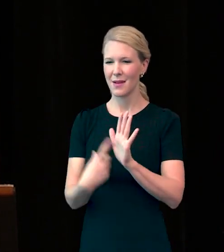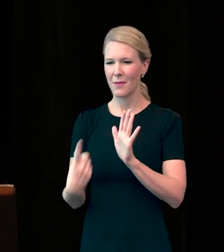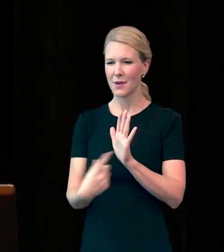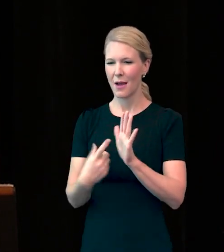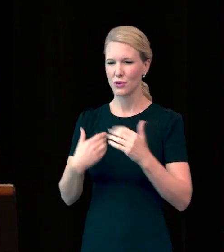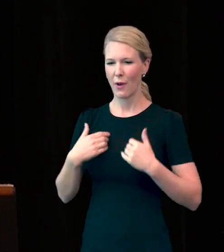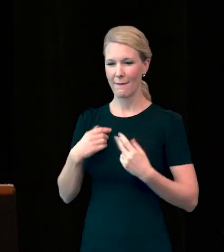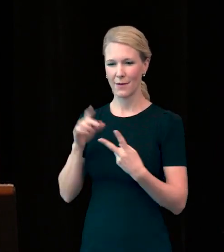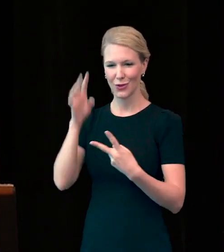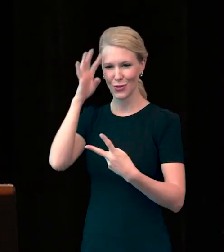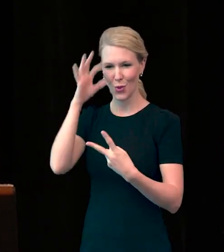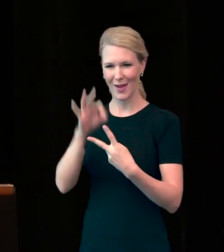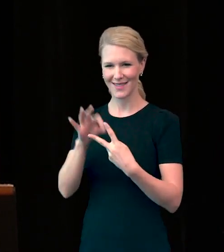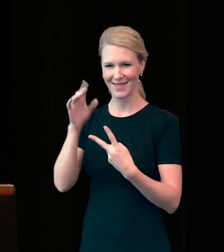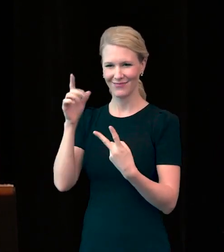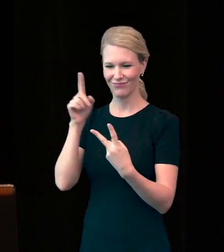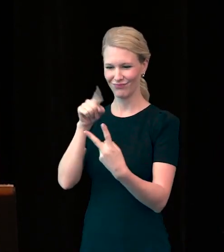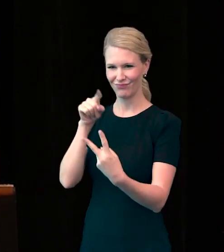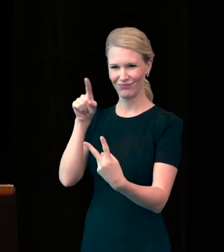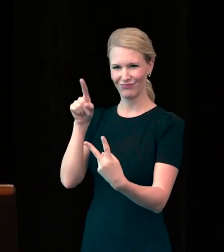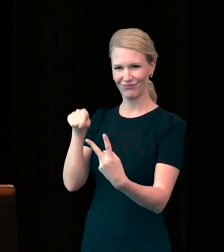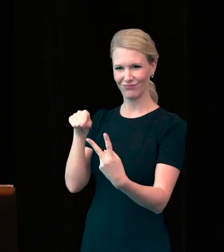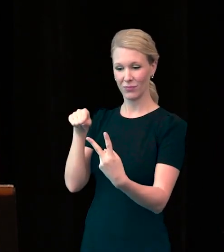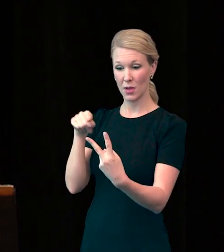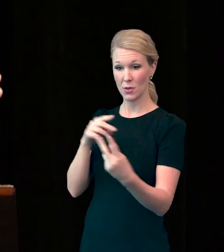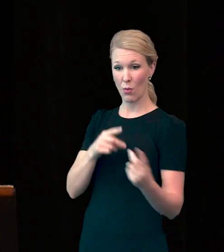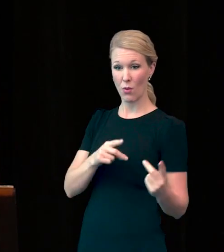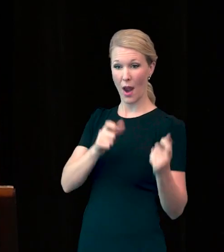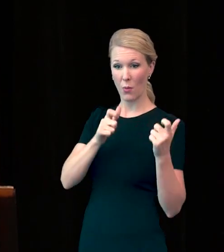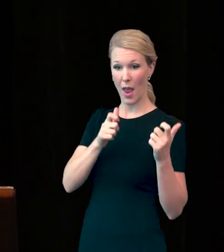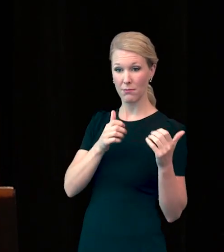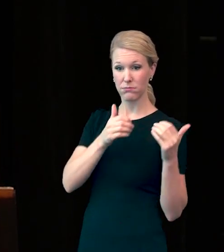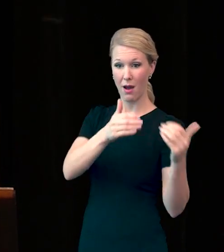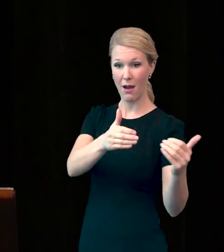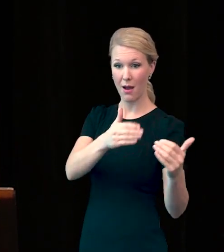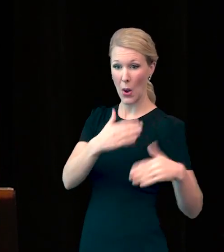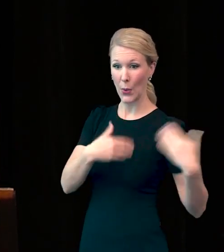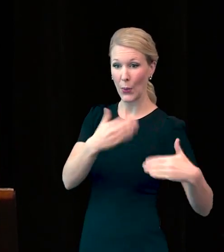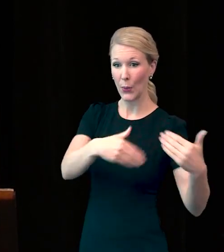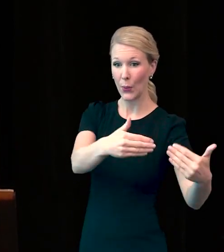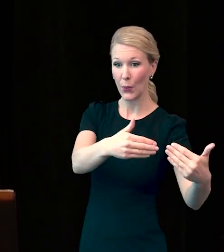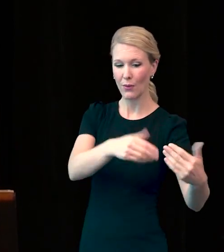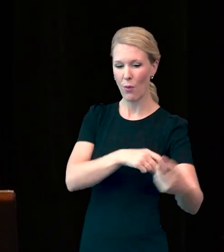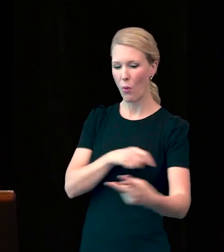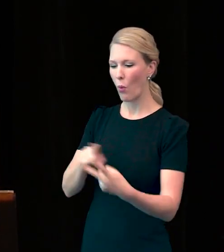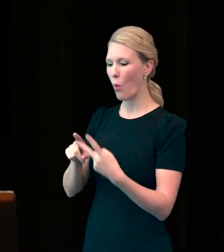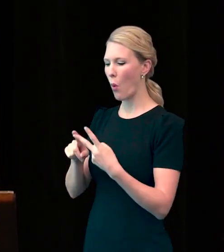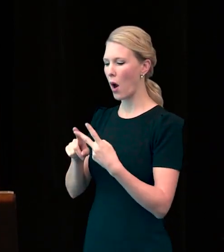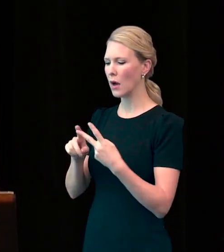you will often be faced with two choices, the expedient thing and the thing that brings you